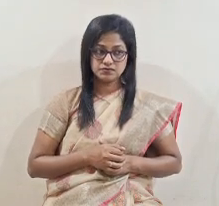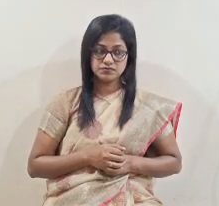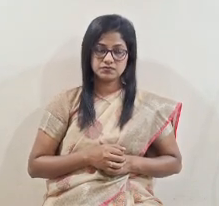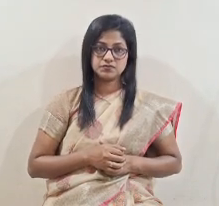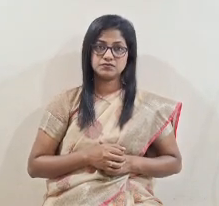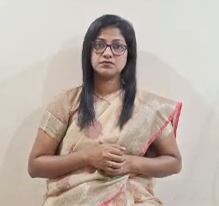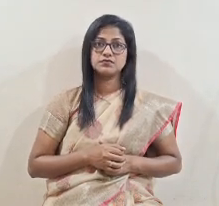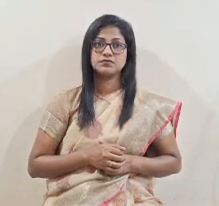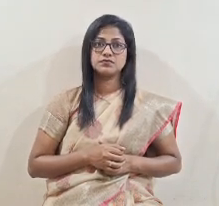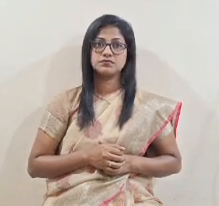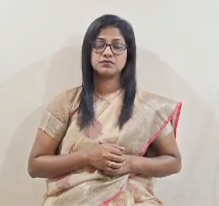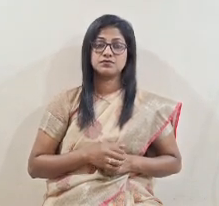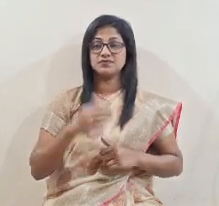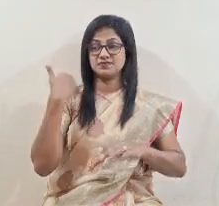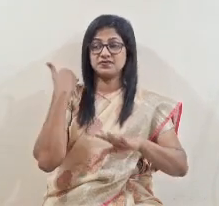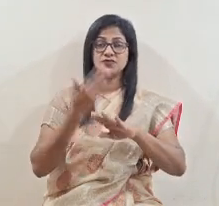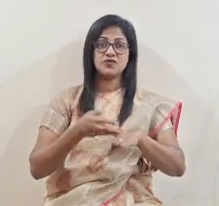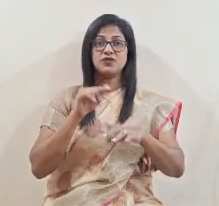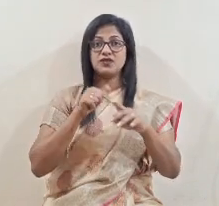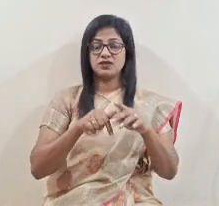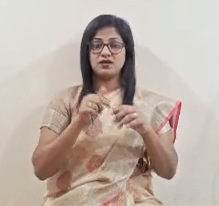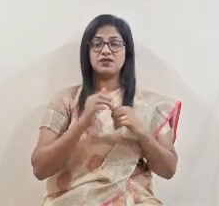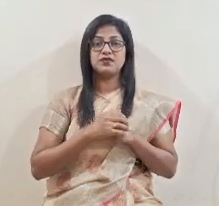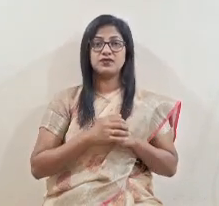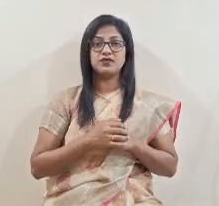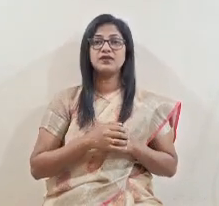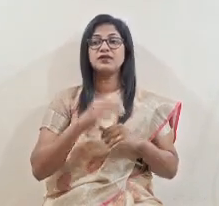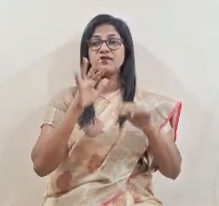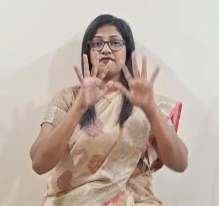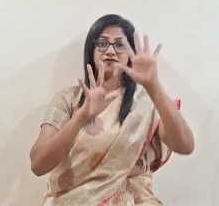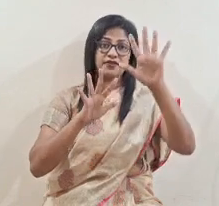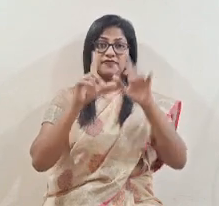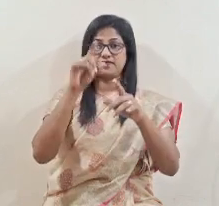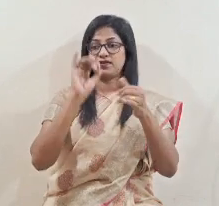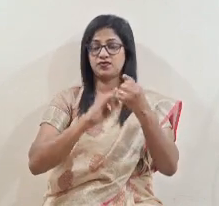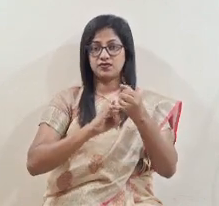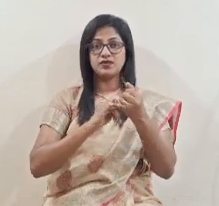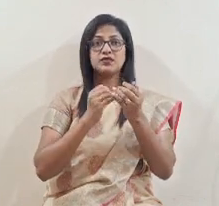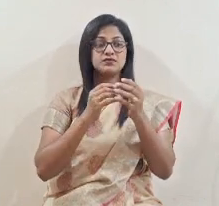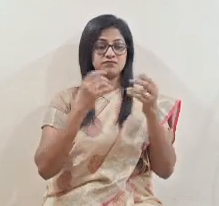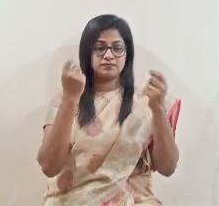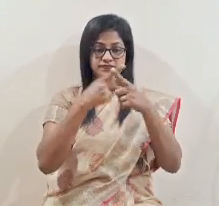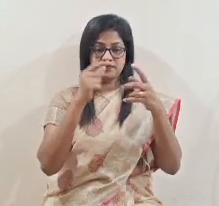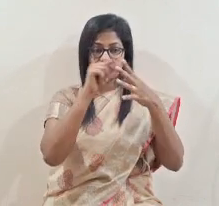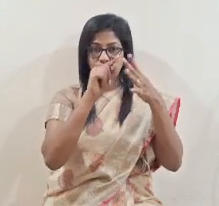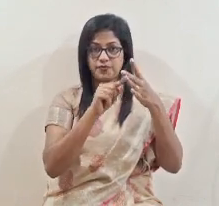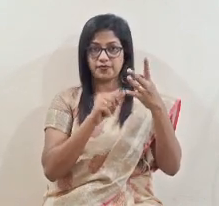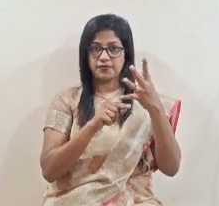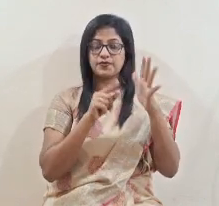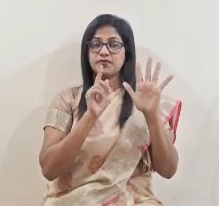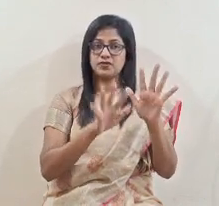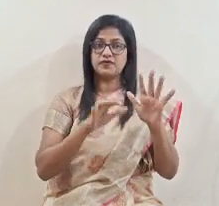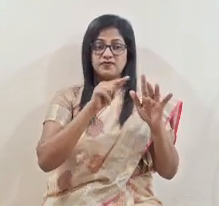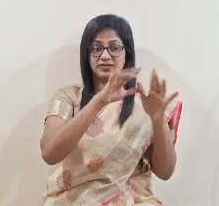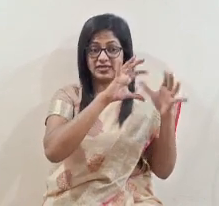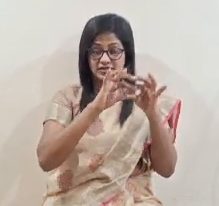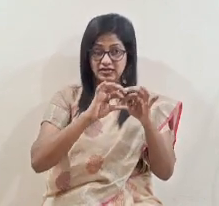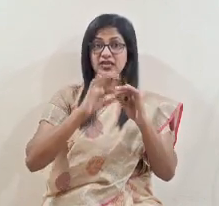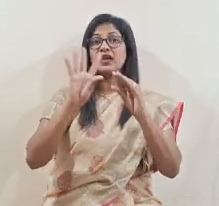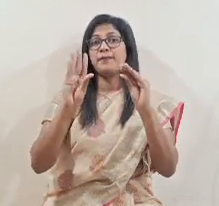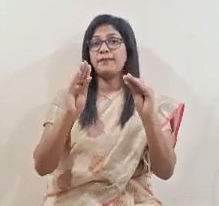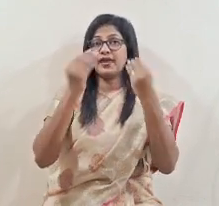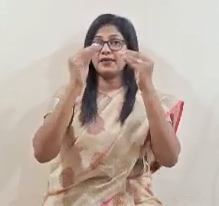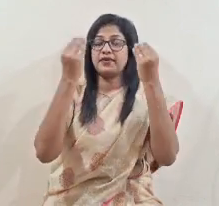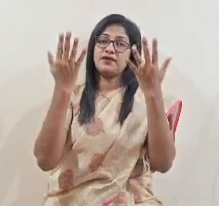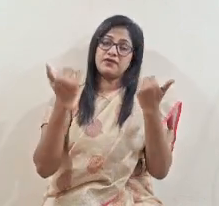Further, till now we have 5 LOS parameters on taking ahead which the improvements can be